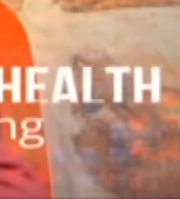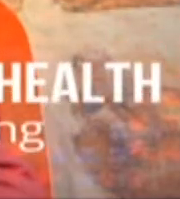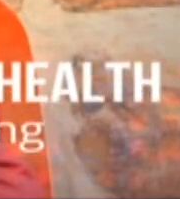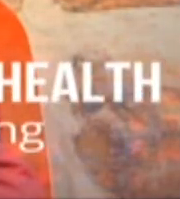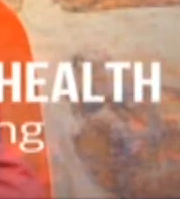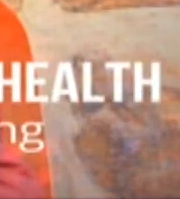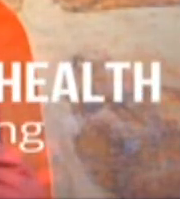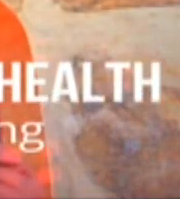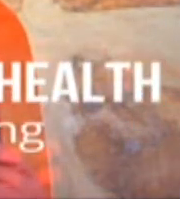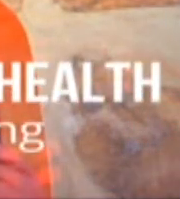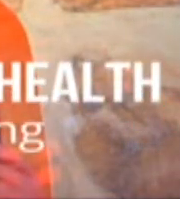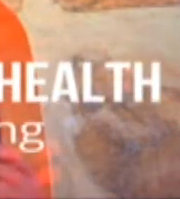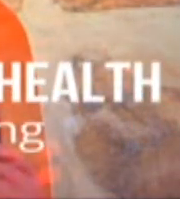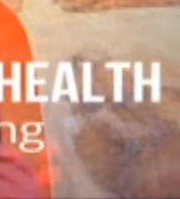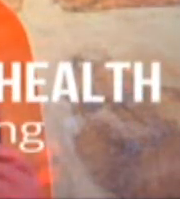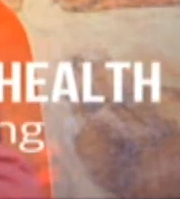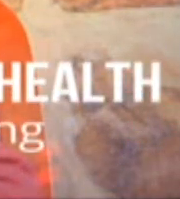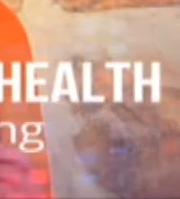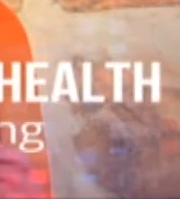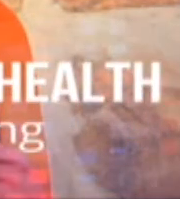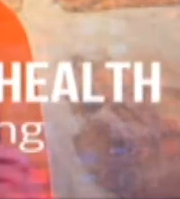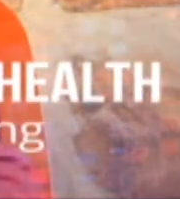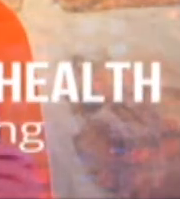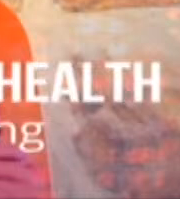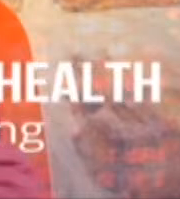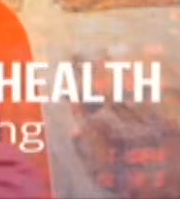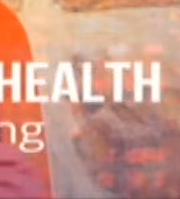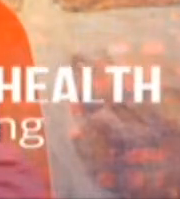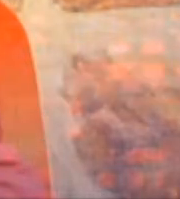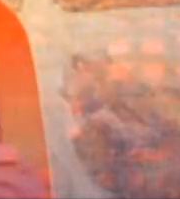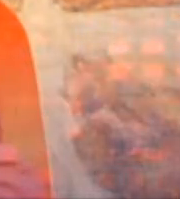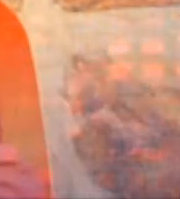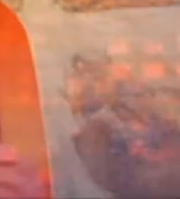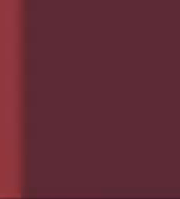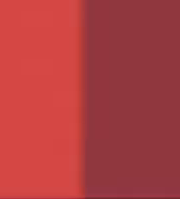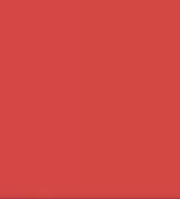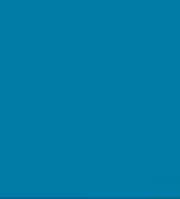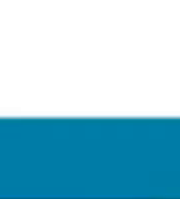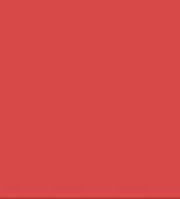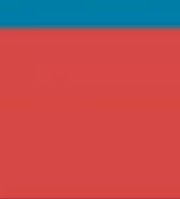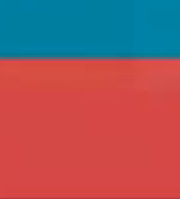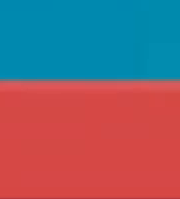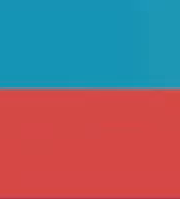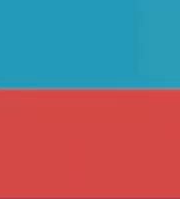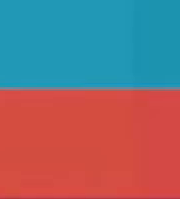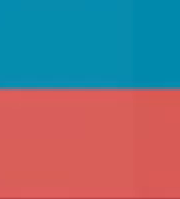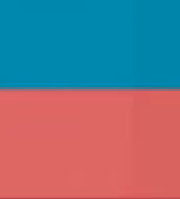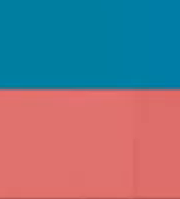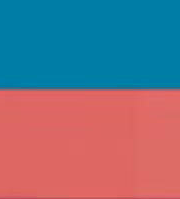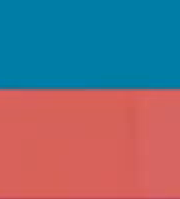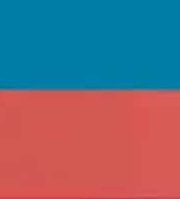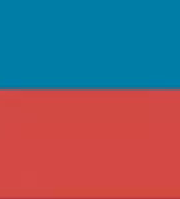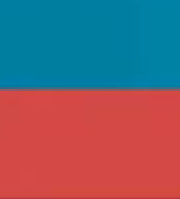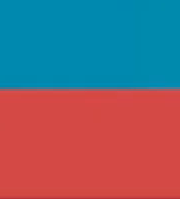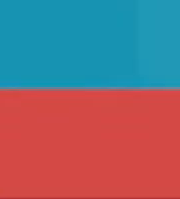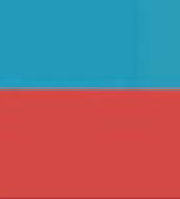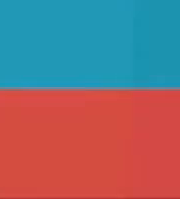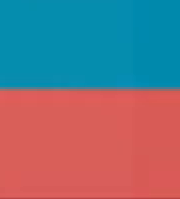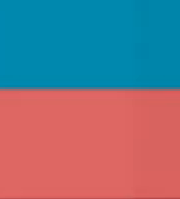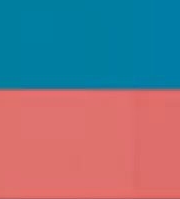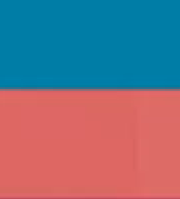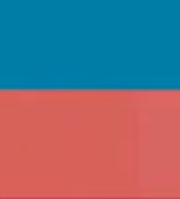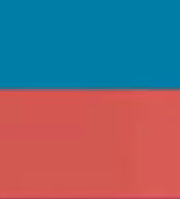available. Kwathi kwesikhutsha kathi ne secondary abstinence phela solo possible. Health Tips is there to maintain and balance your